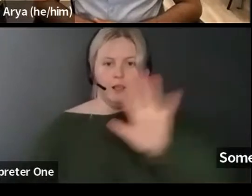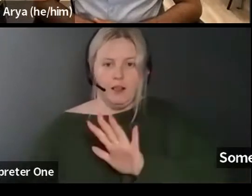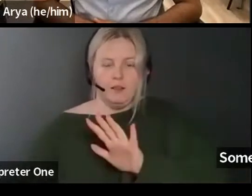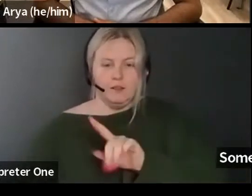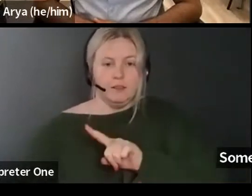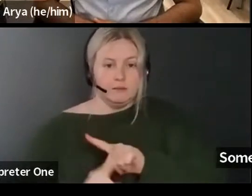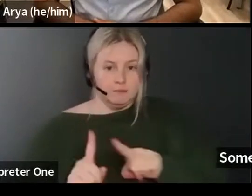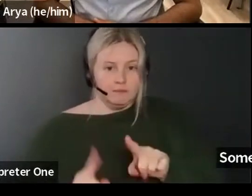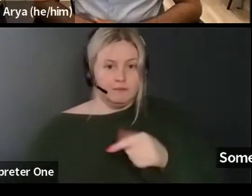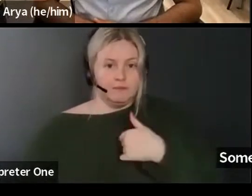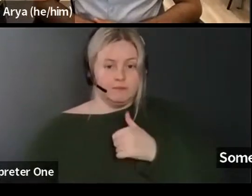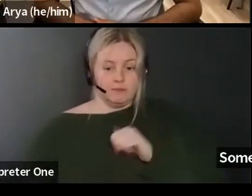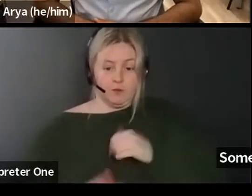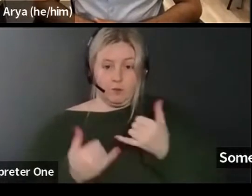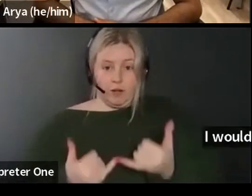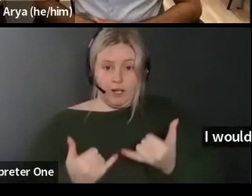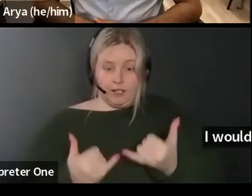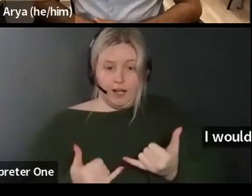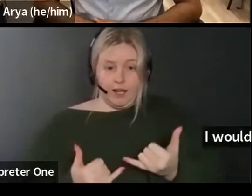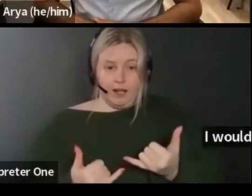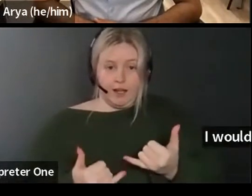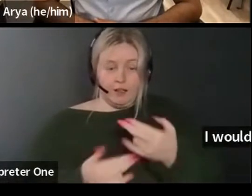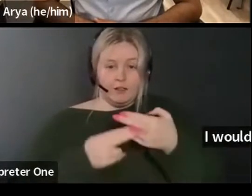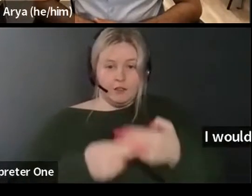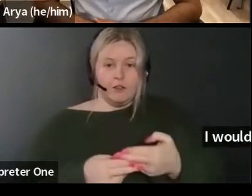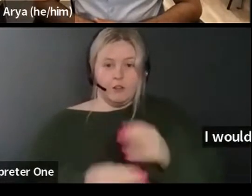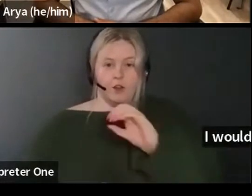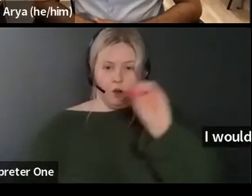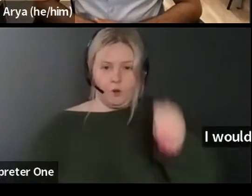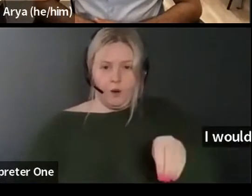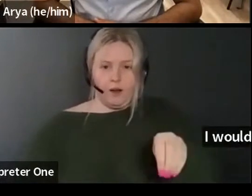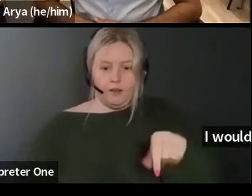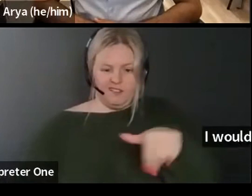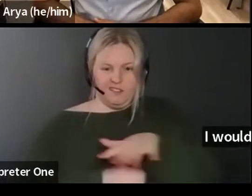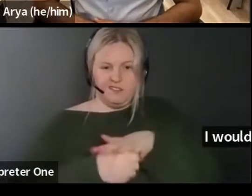I'm right now in what is known as Ottawa,